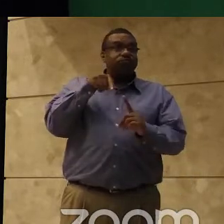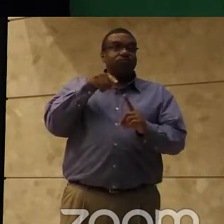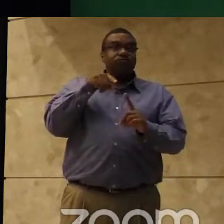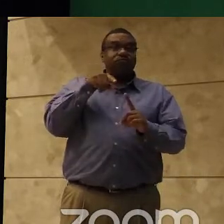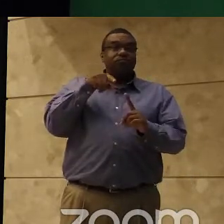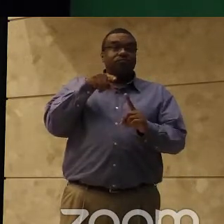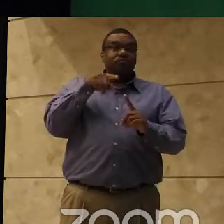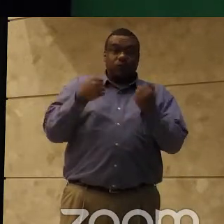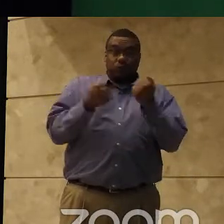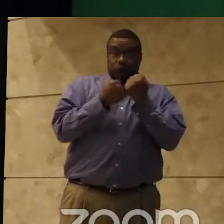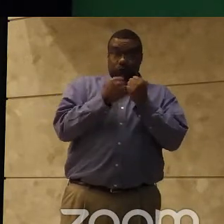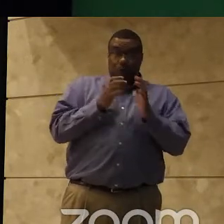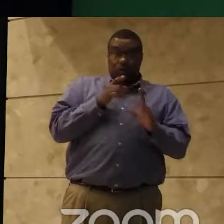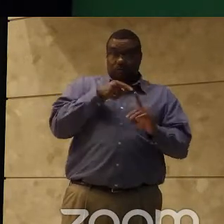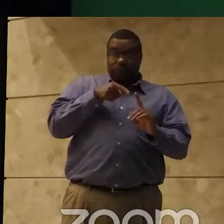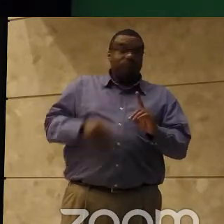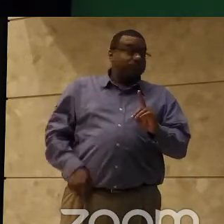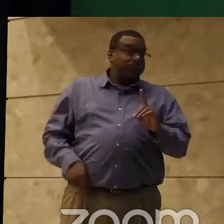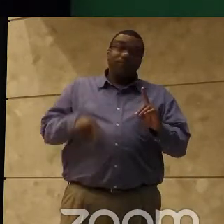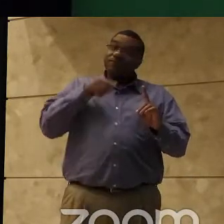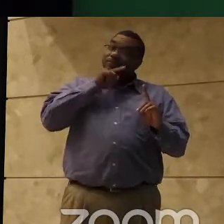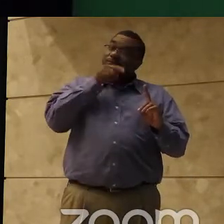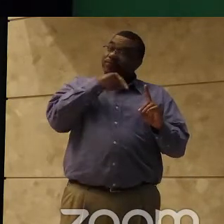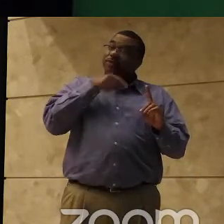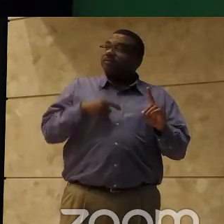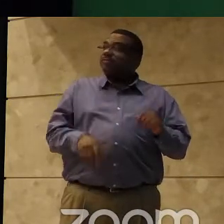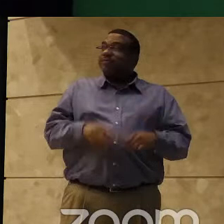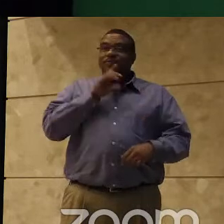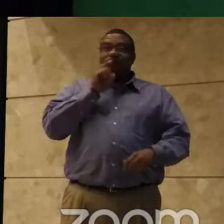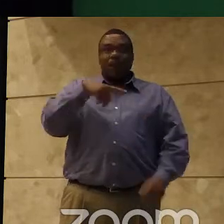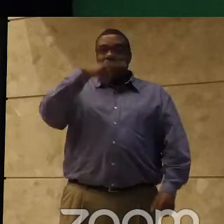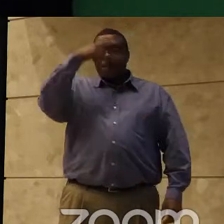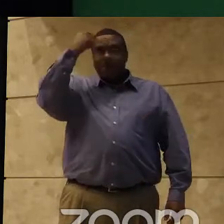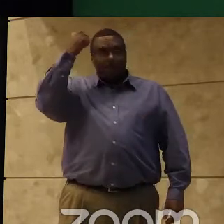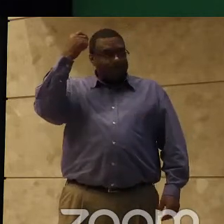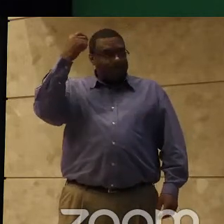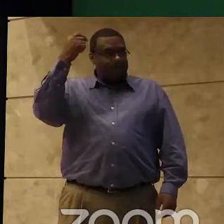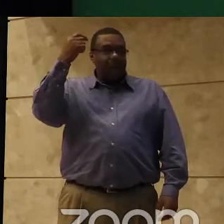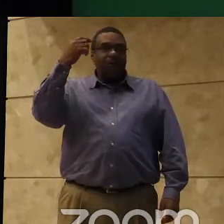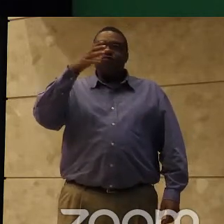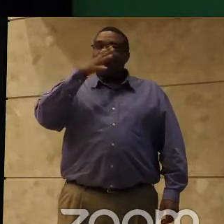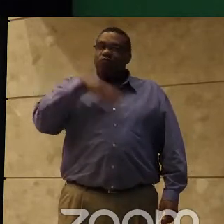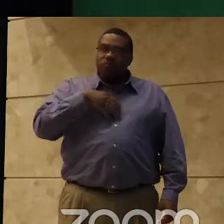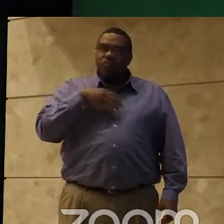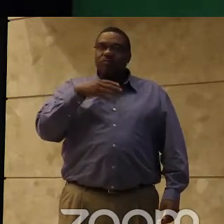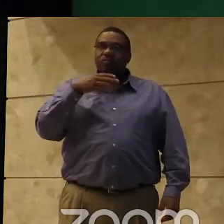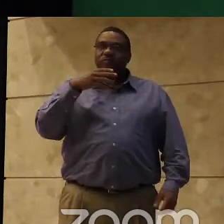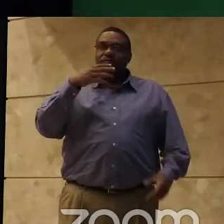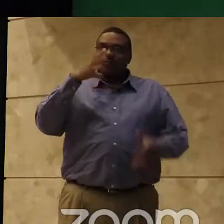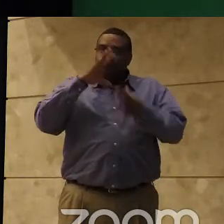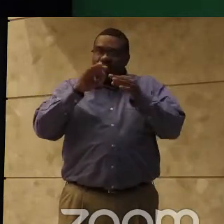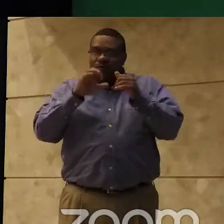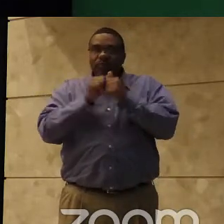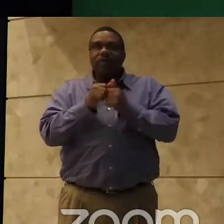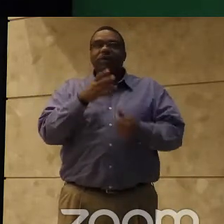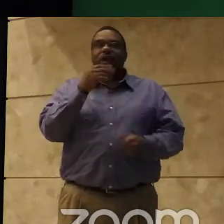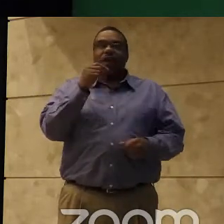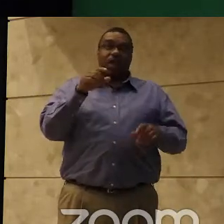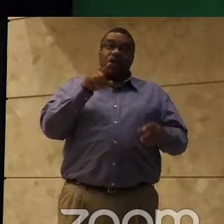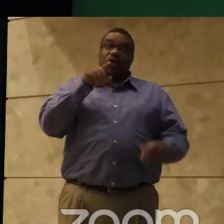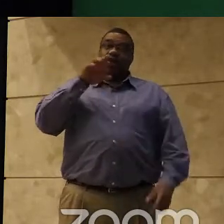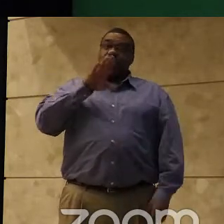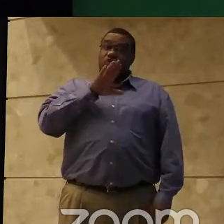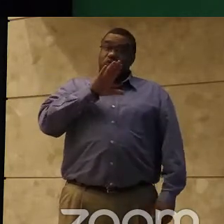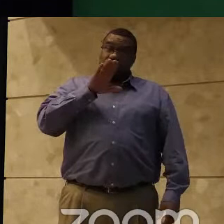who has been a supporter, you are Black Herstory and you are MSU Herstory.